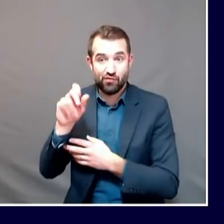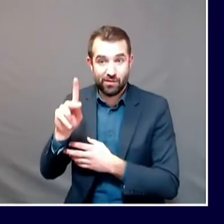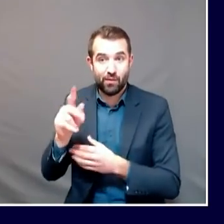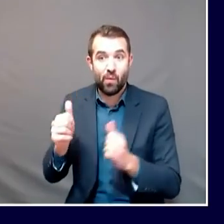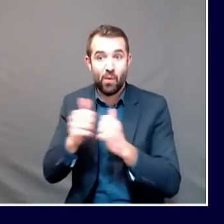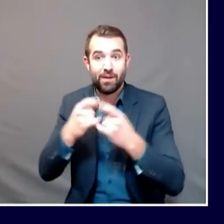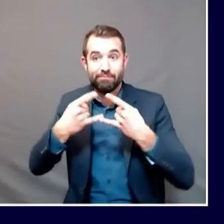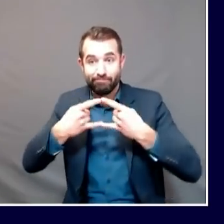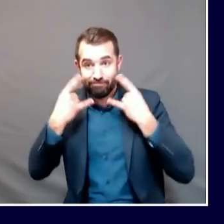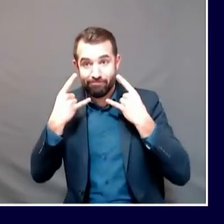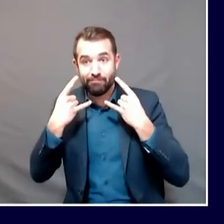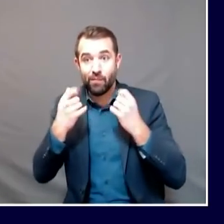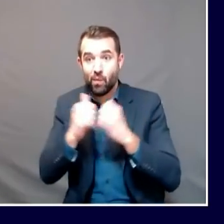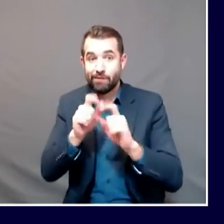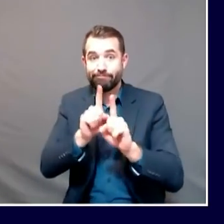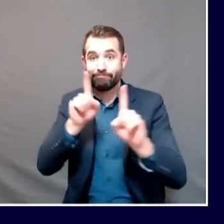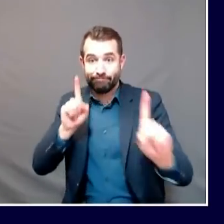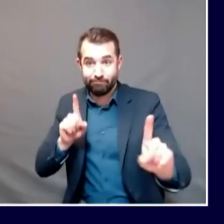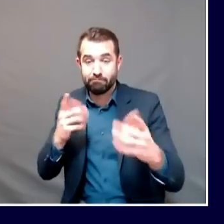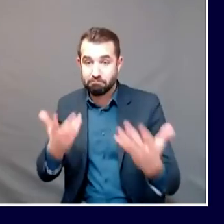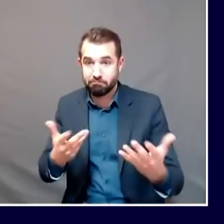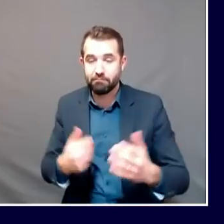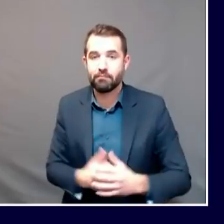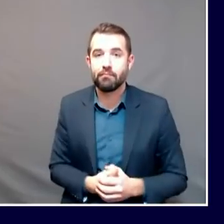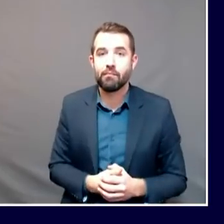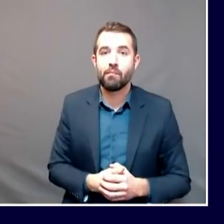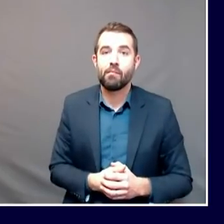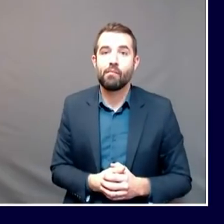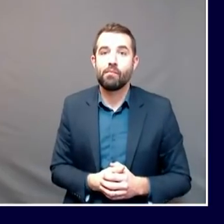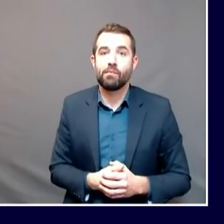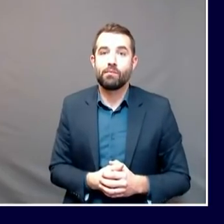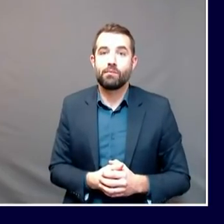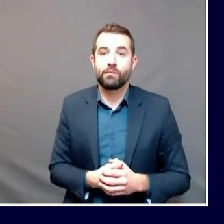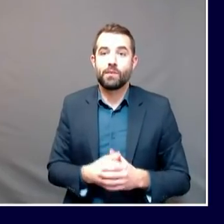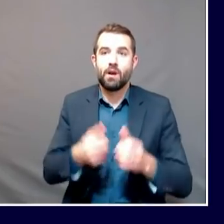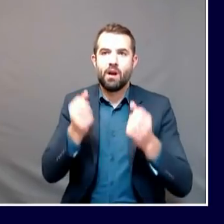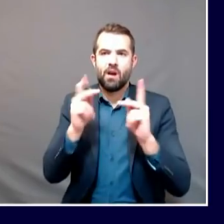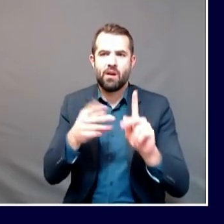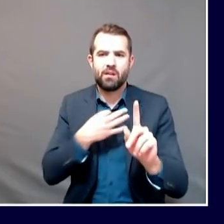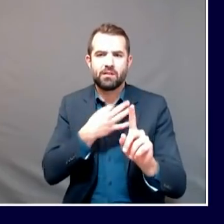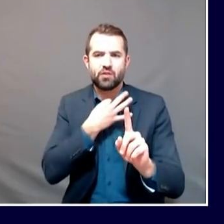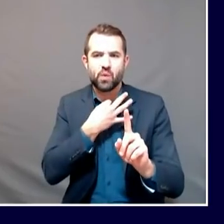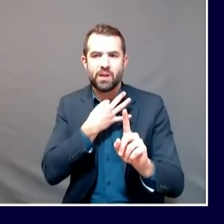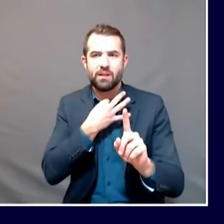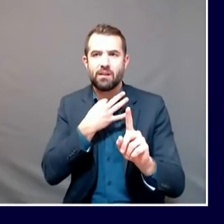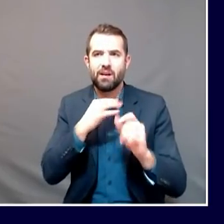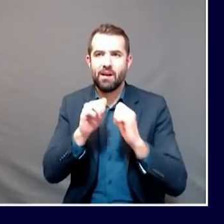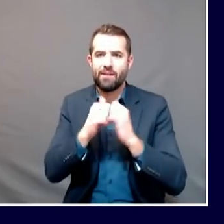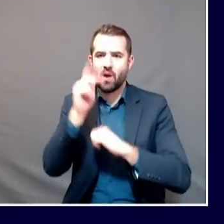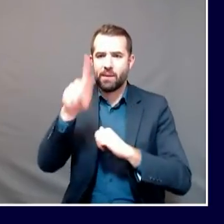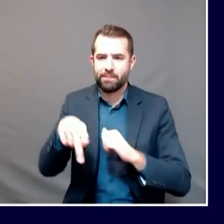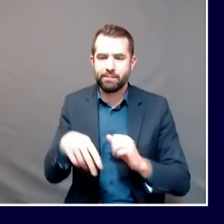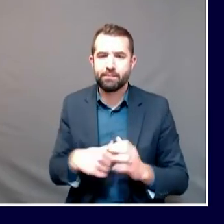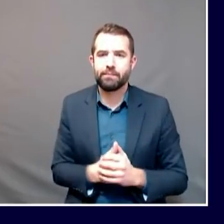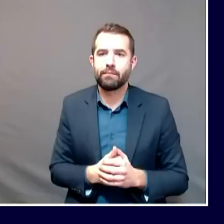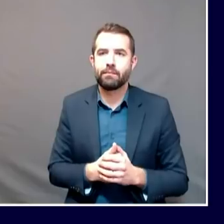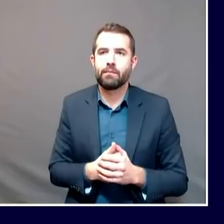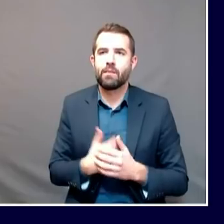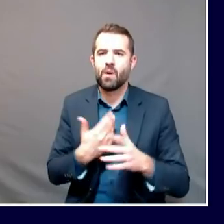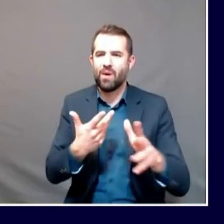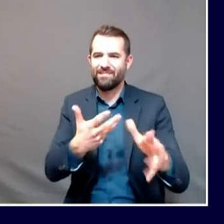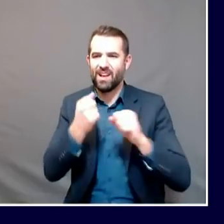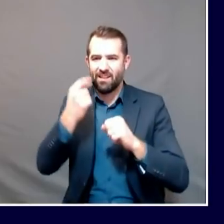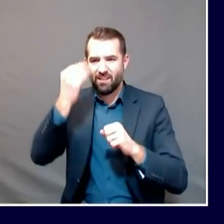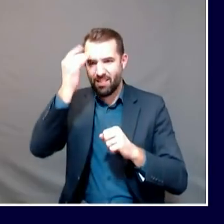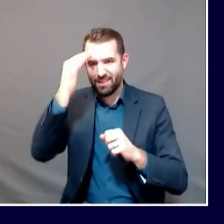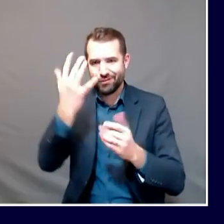today, how fast could we run out of hospital beds if we keep seeing numbers like today's, and what does that mean? Is it something like field hospitals